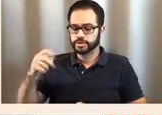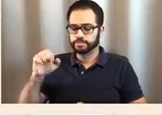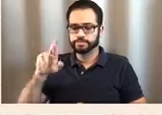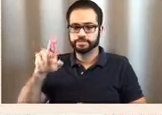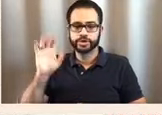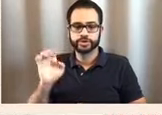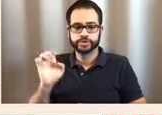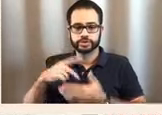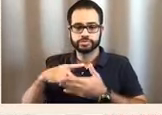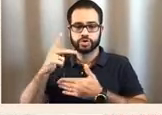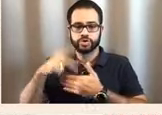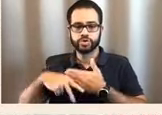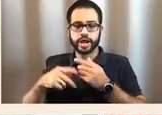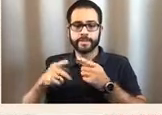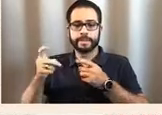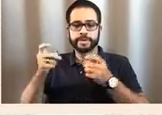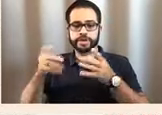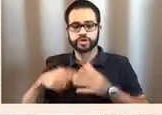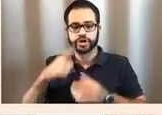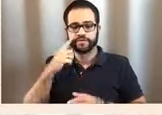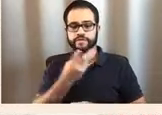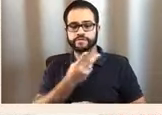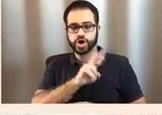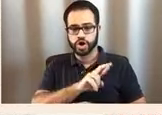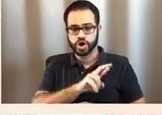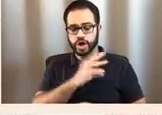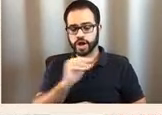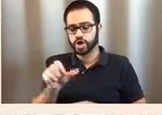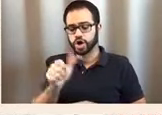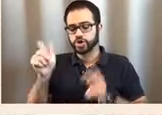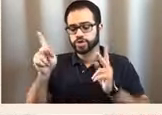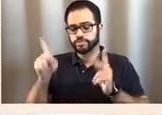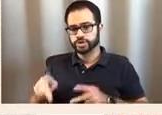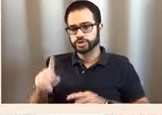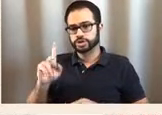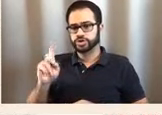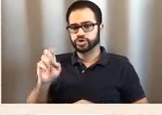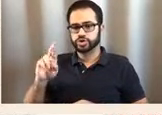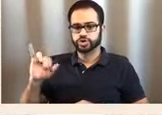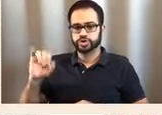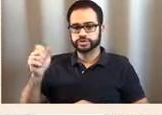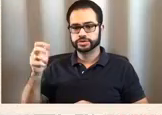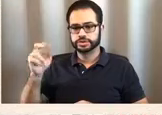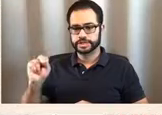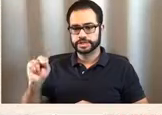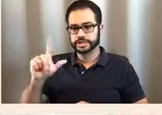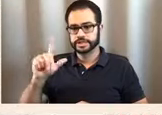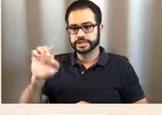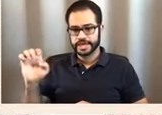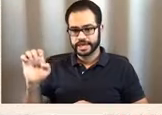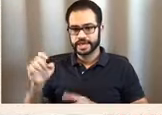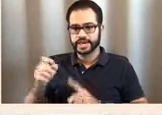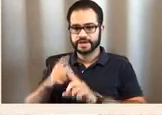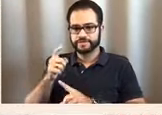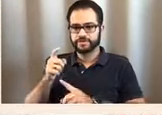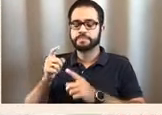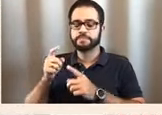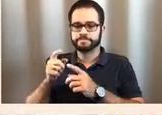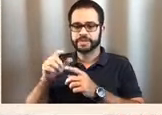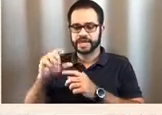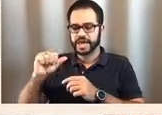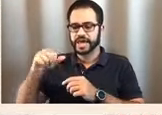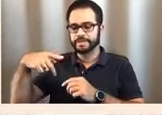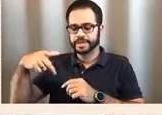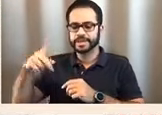VR, and our other presenter is Kirsten Lee, Senior Management Analyst from the Agency for Persons with